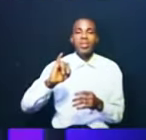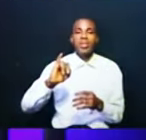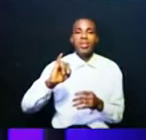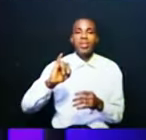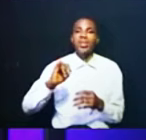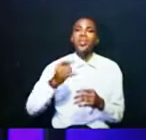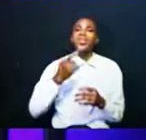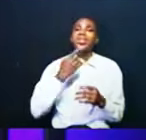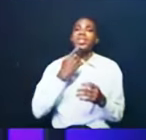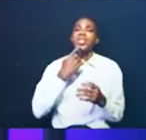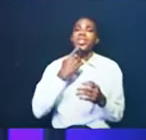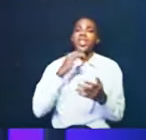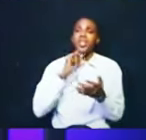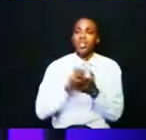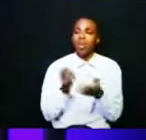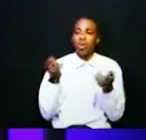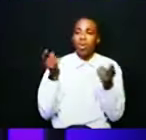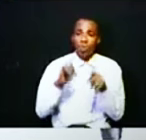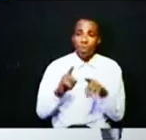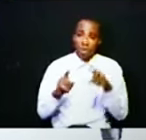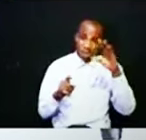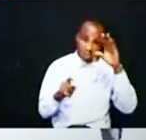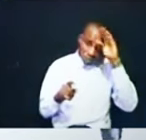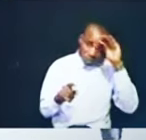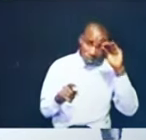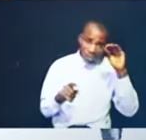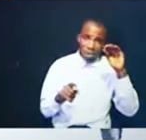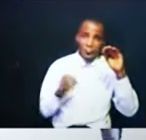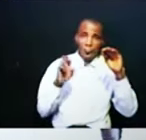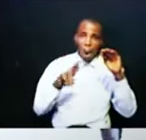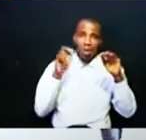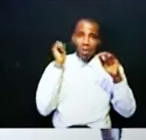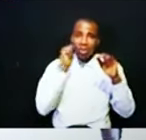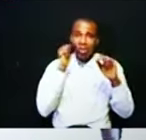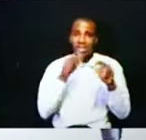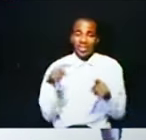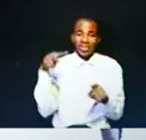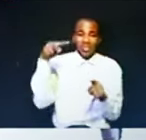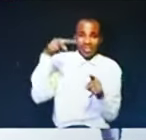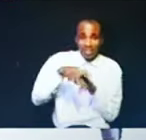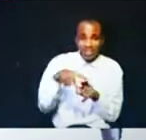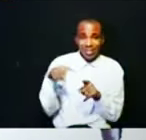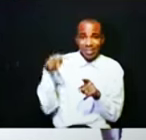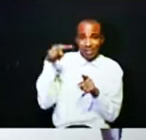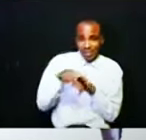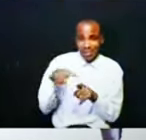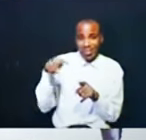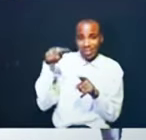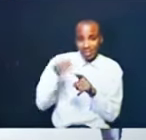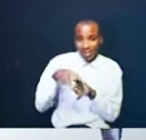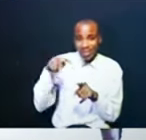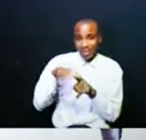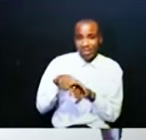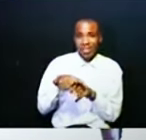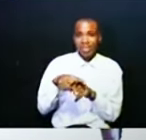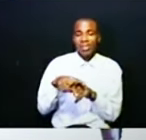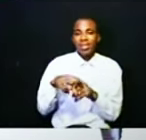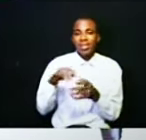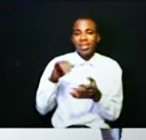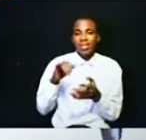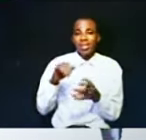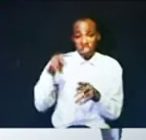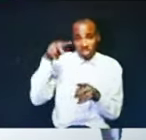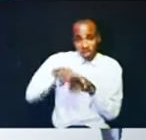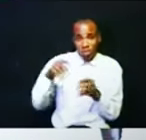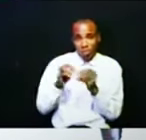fidelity is inextricably linked to spiritual well being. Not just a nukra ye di ewa ya